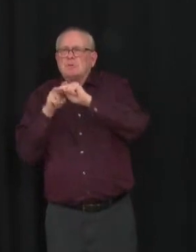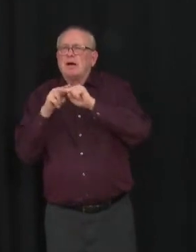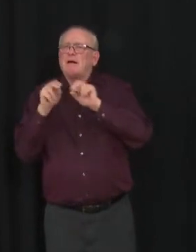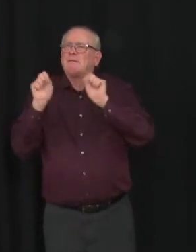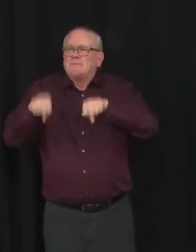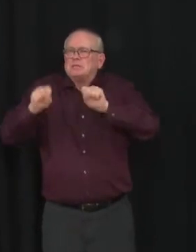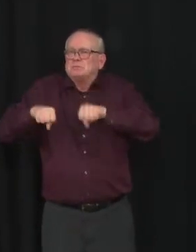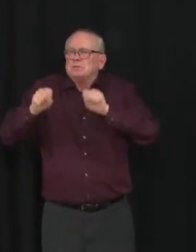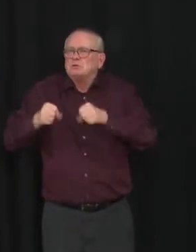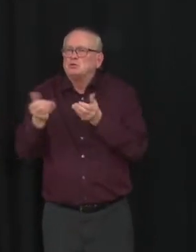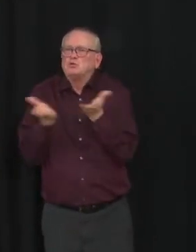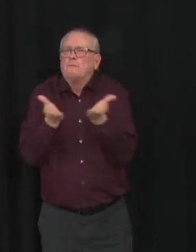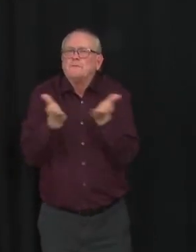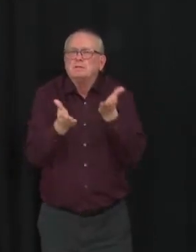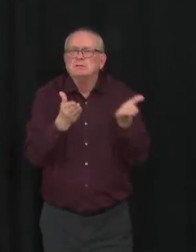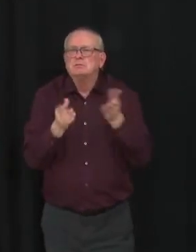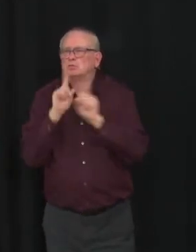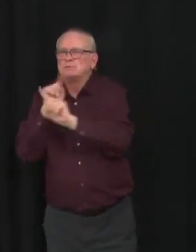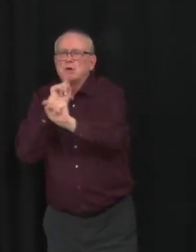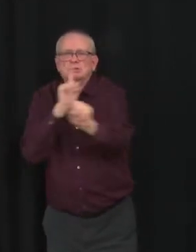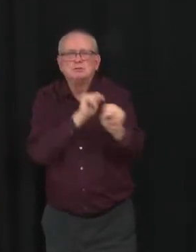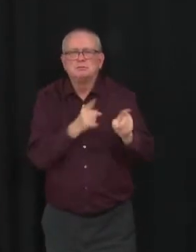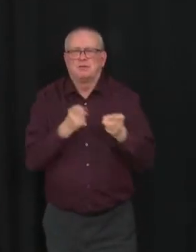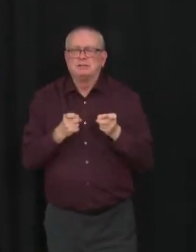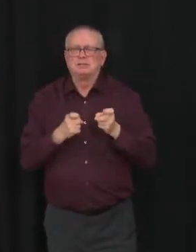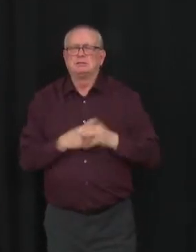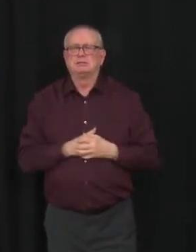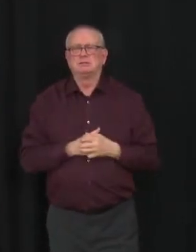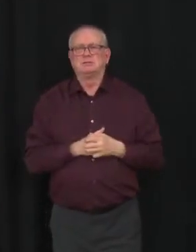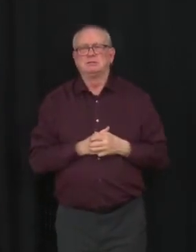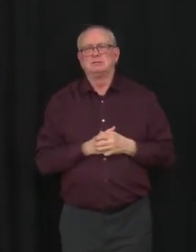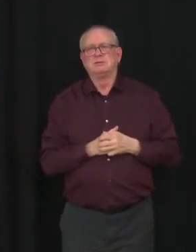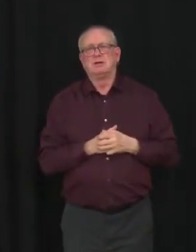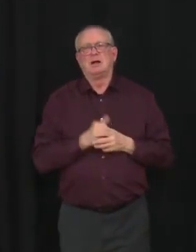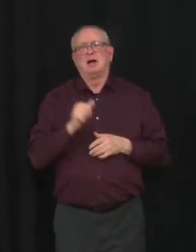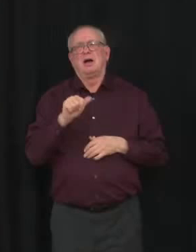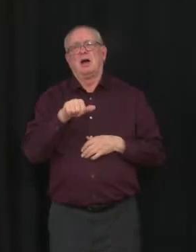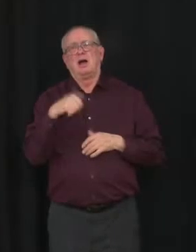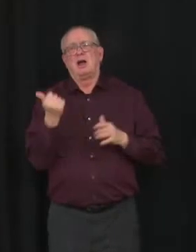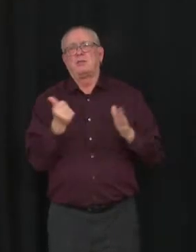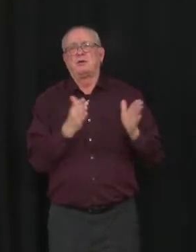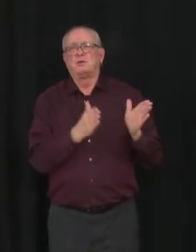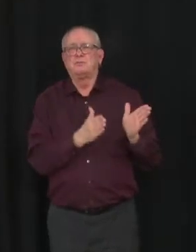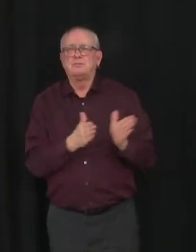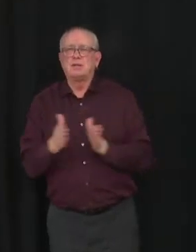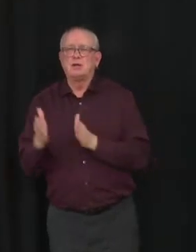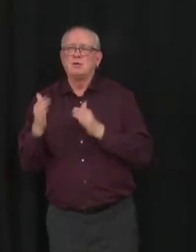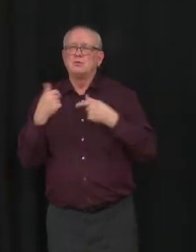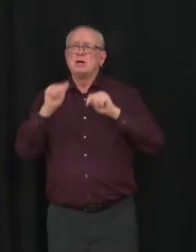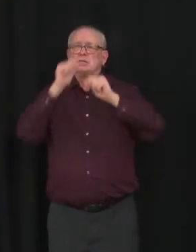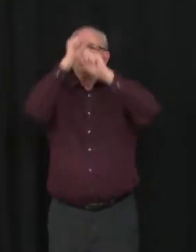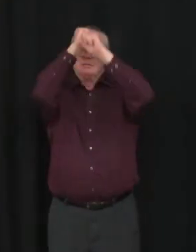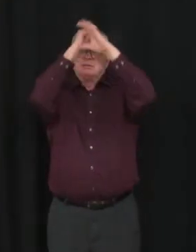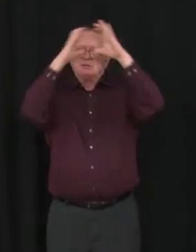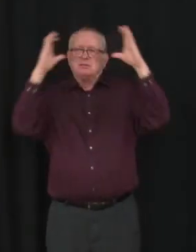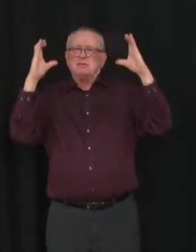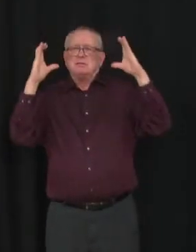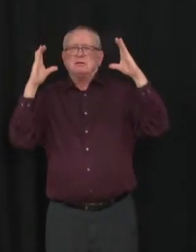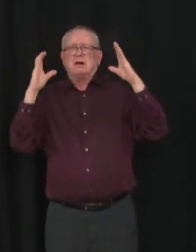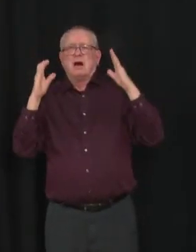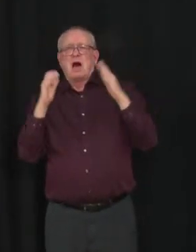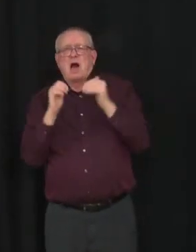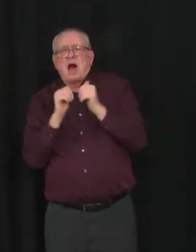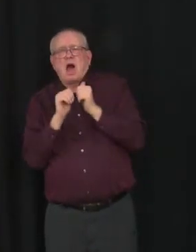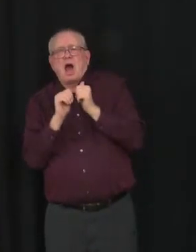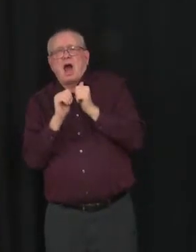addition, looking forward, we're looking at a overall strategic plan to how to manage this, whether we have new resources and then a process review in terms